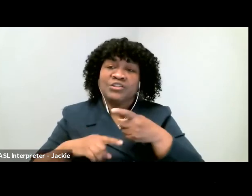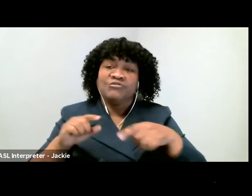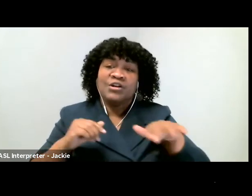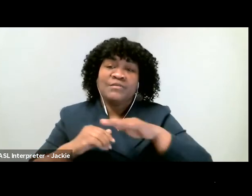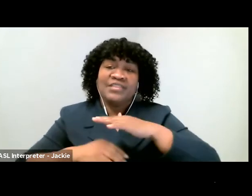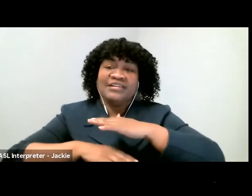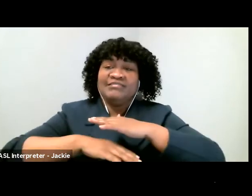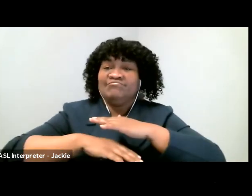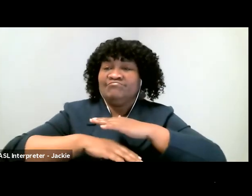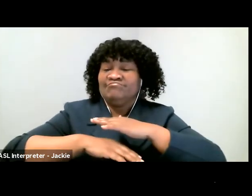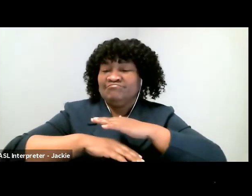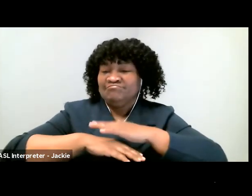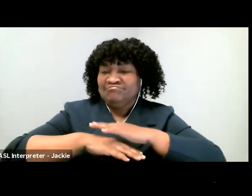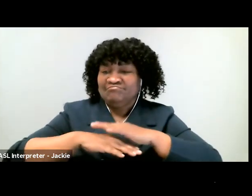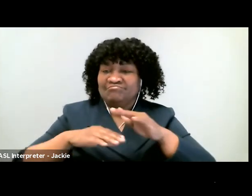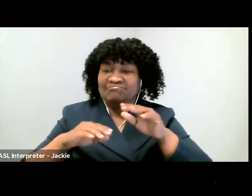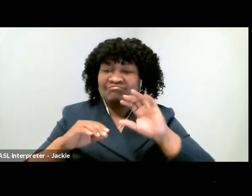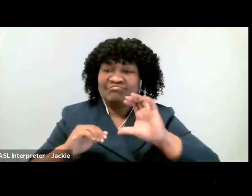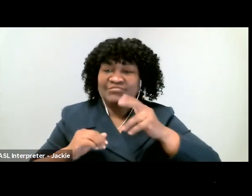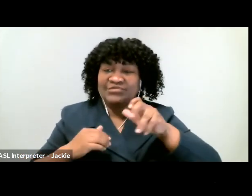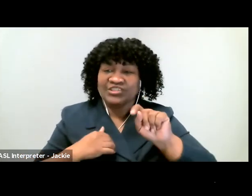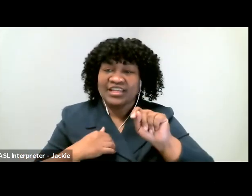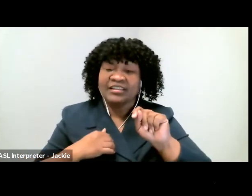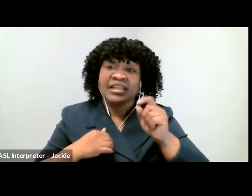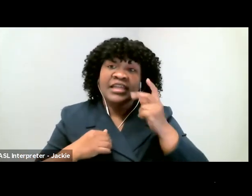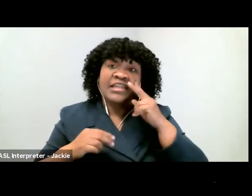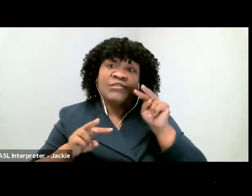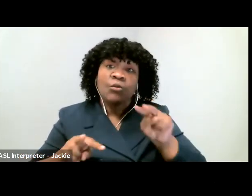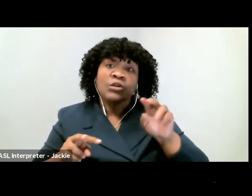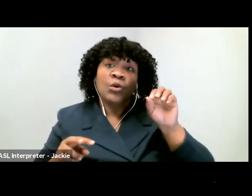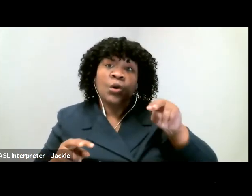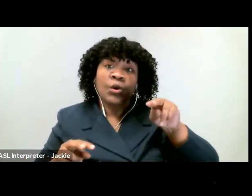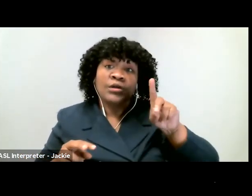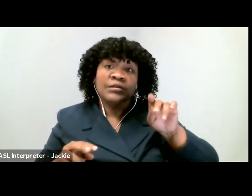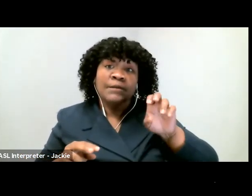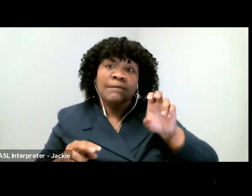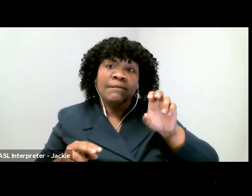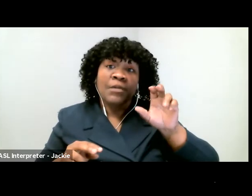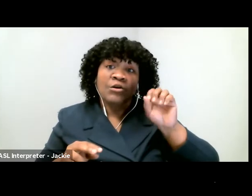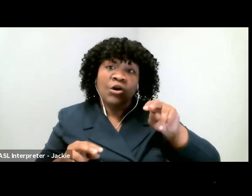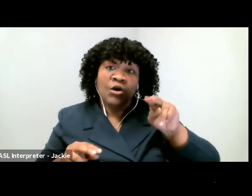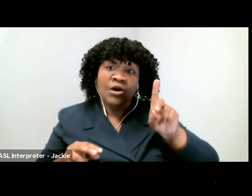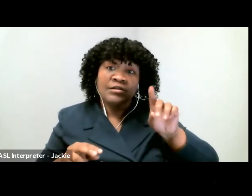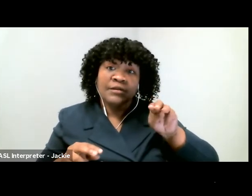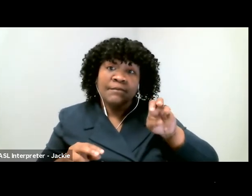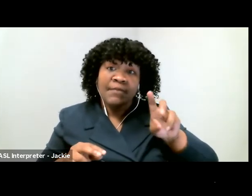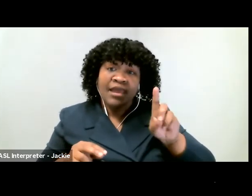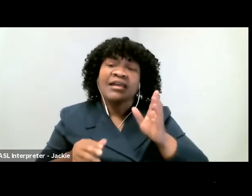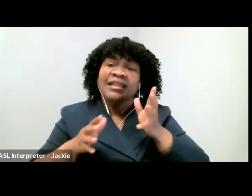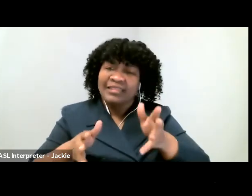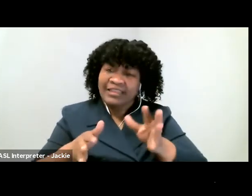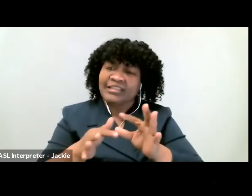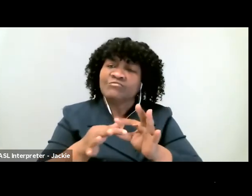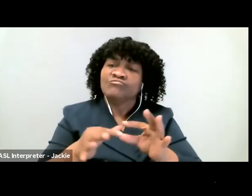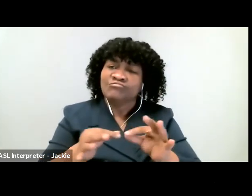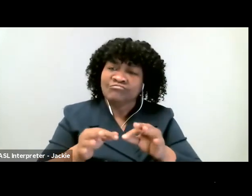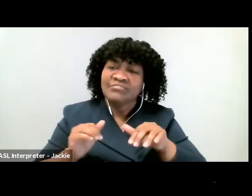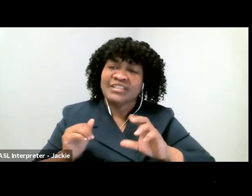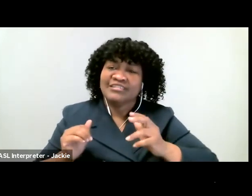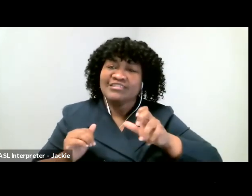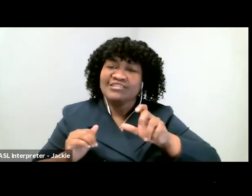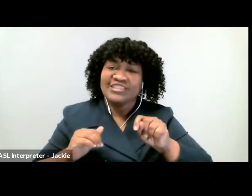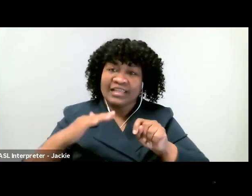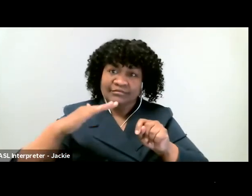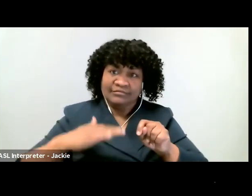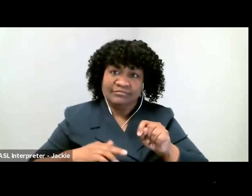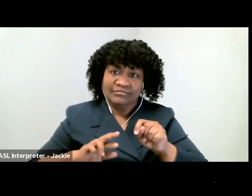chat. If you are watching on demand, feel free to continue to leave comments in the chat box to the right of the